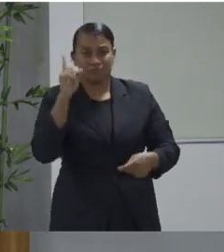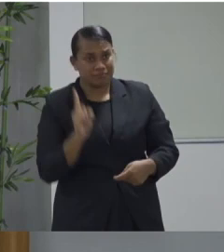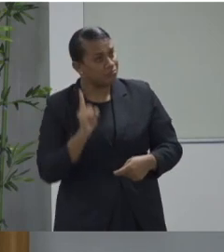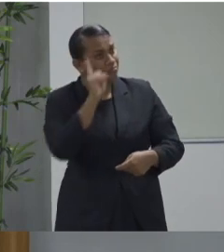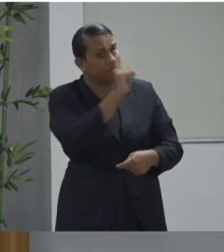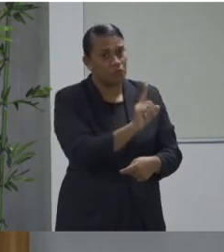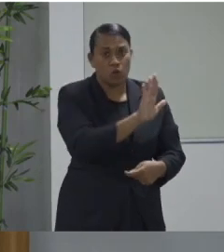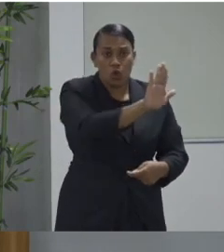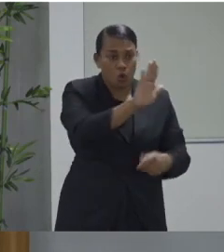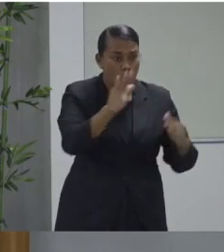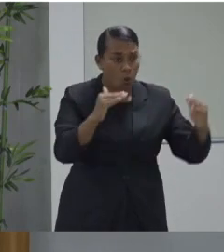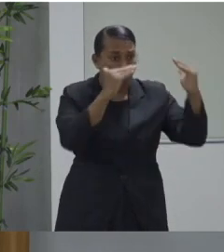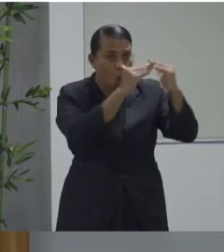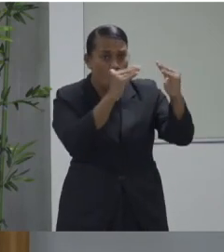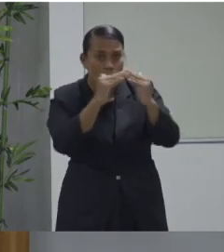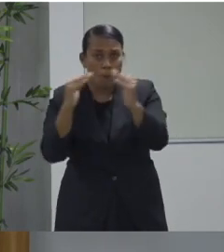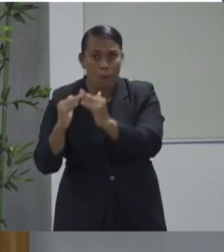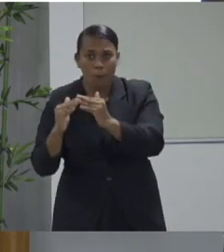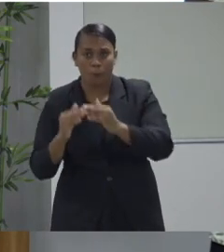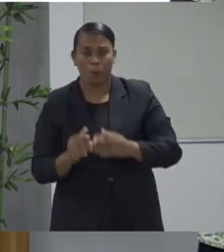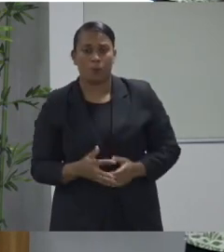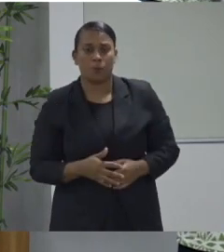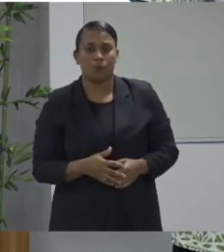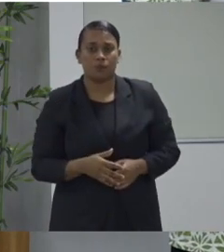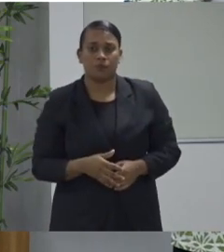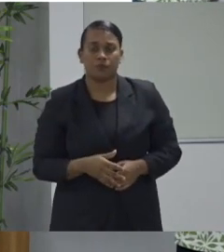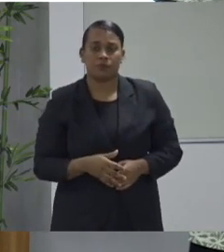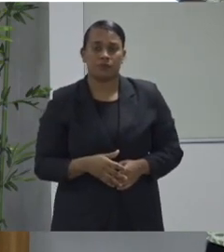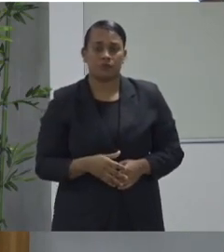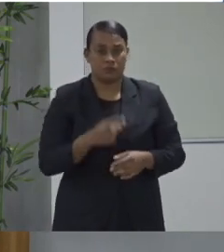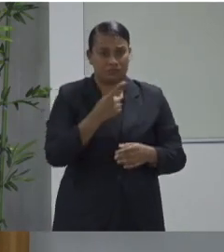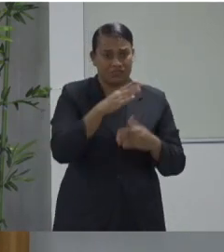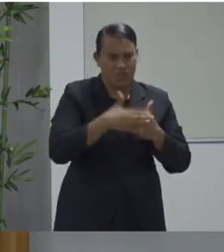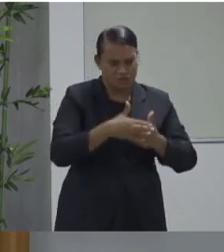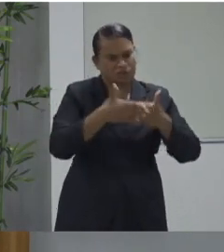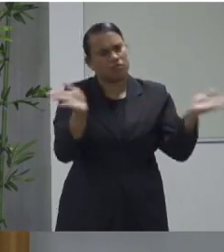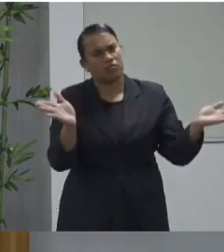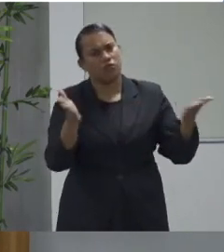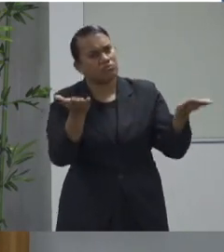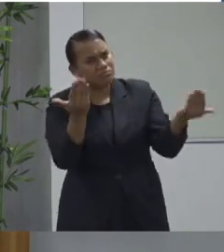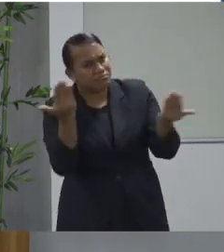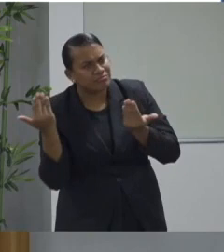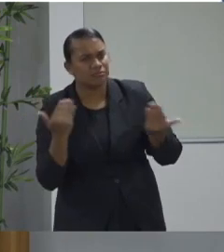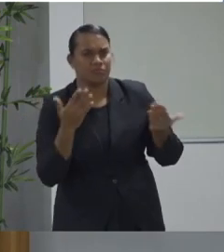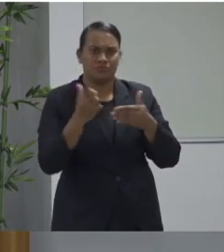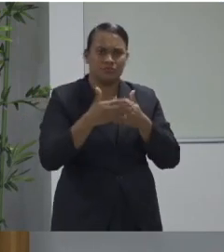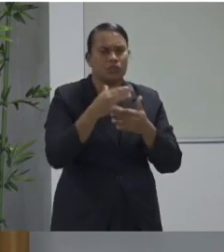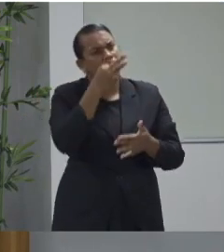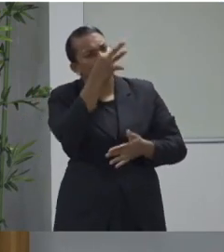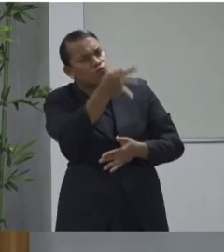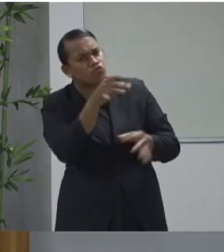your homes. Let them talk to you, interview you, assess you.